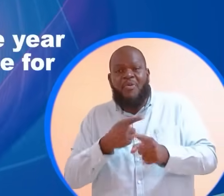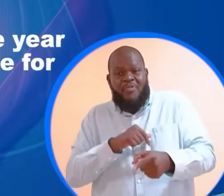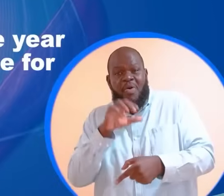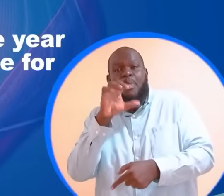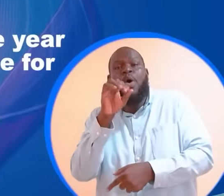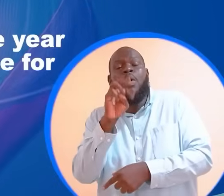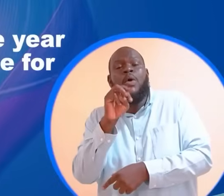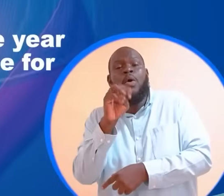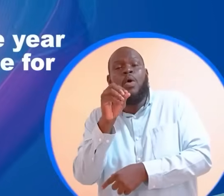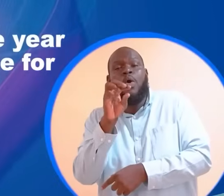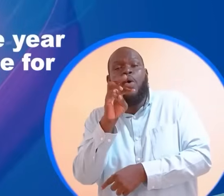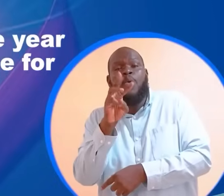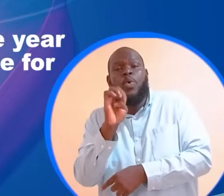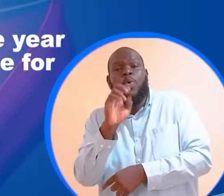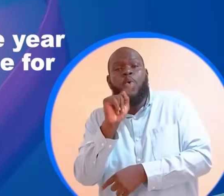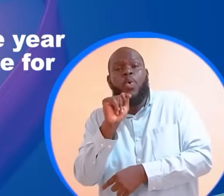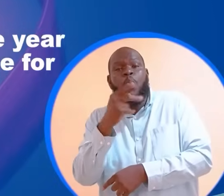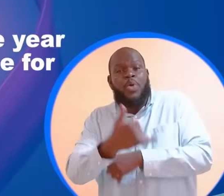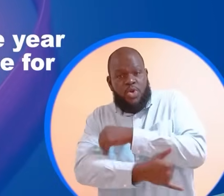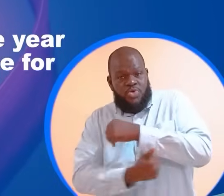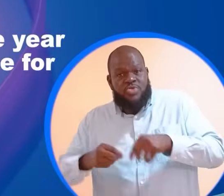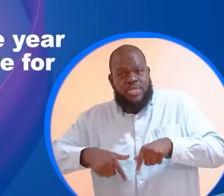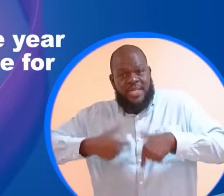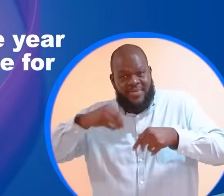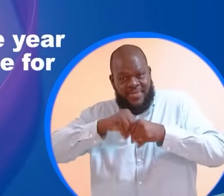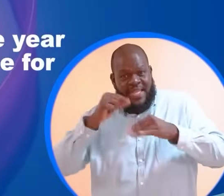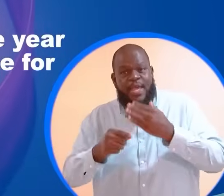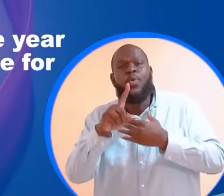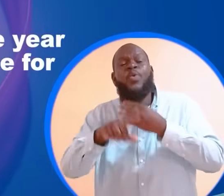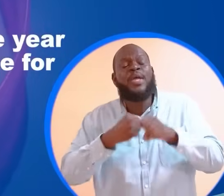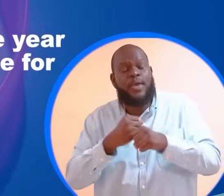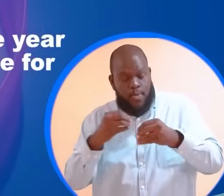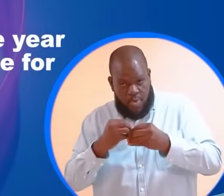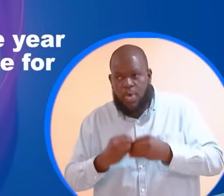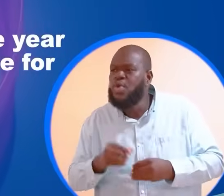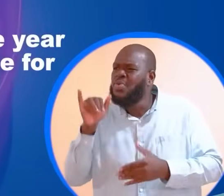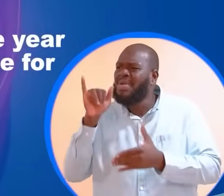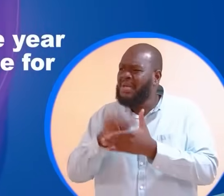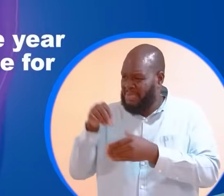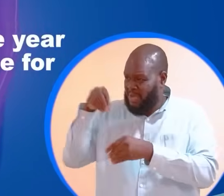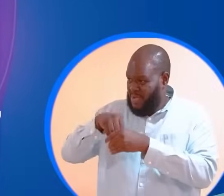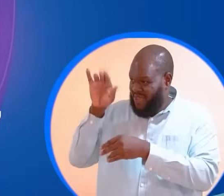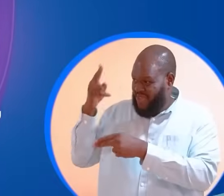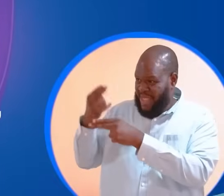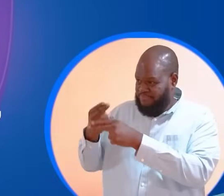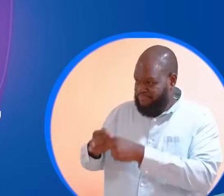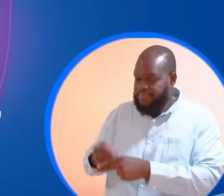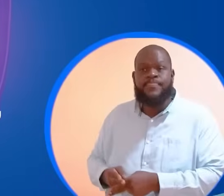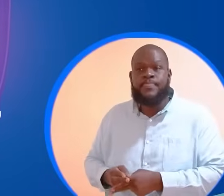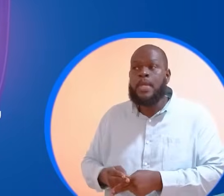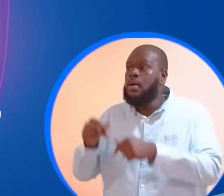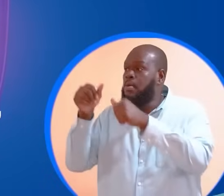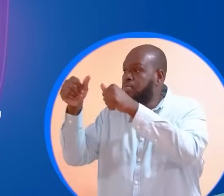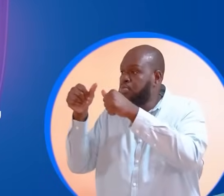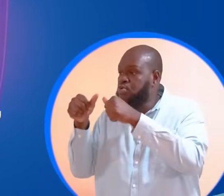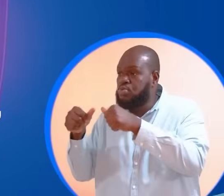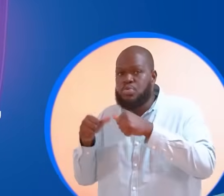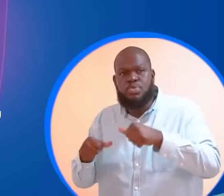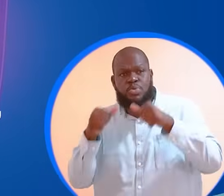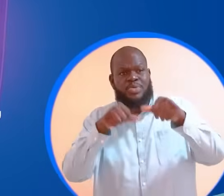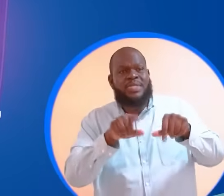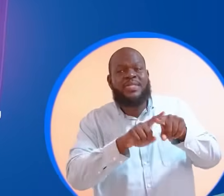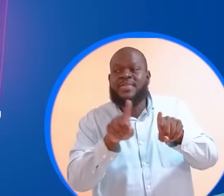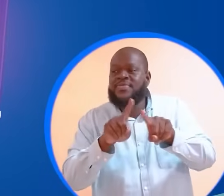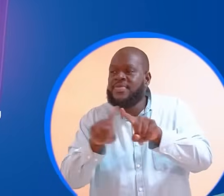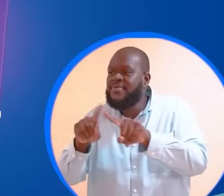Commonwealth country living in Guyana for 1 year or more, you are eligible for inclusion in the OLE. GECOM will post the preliminary list